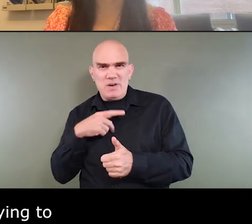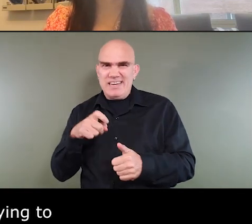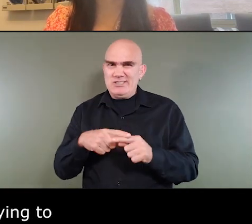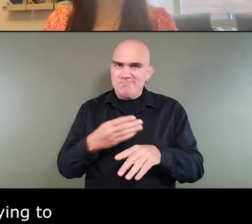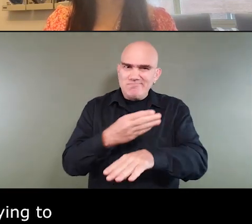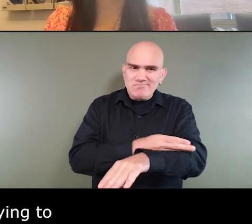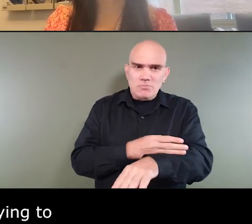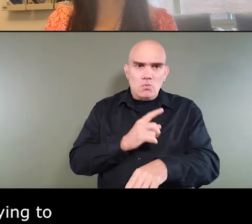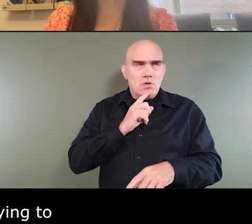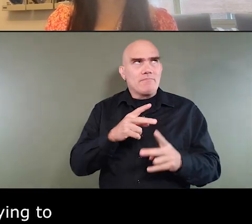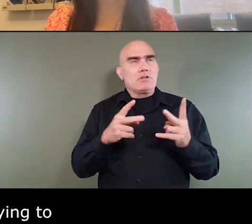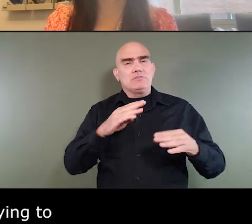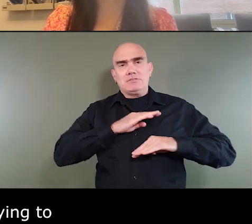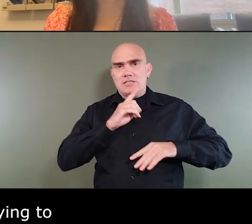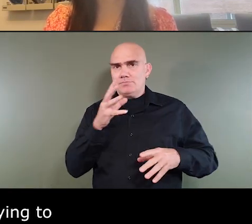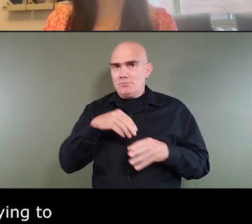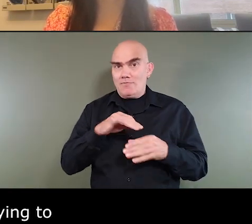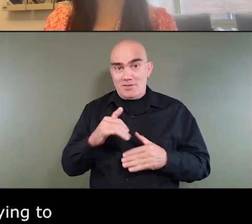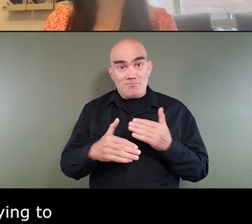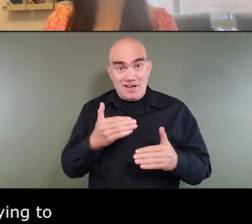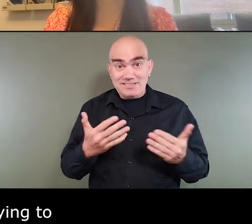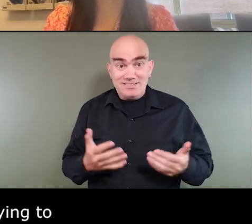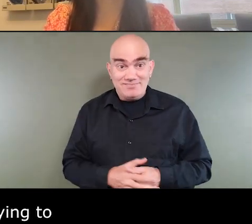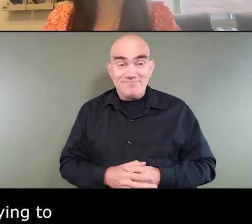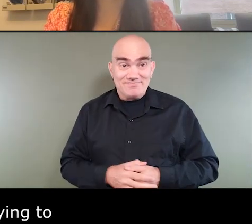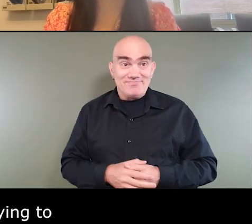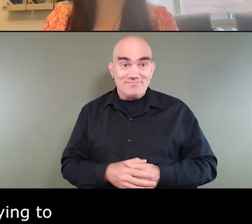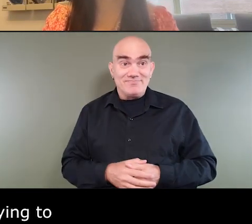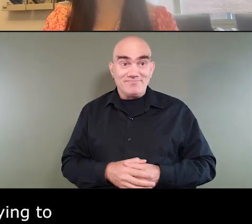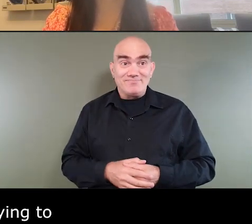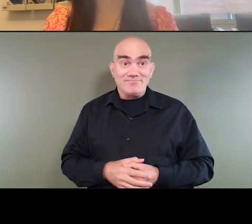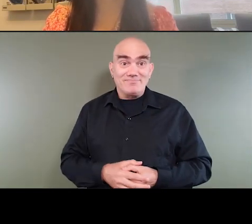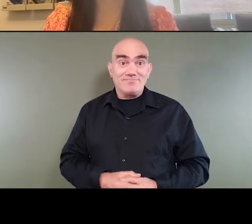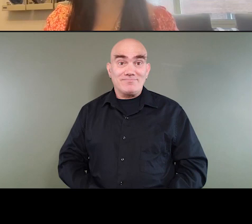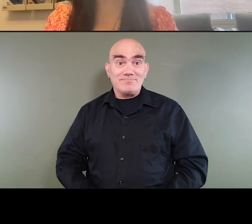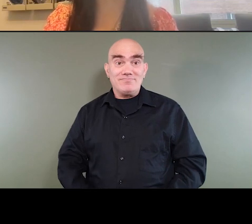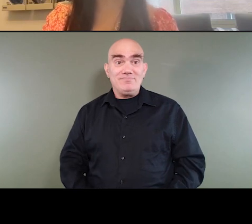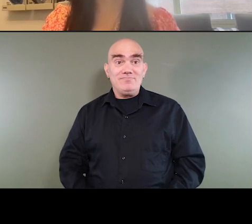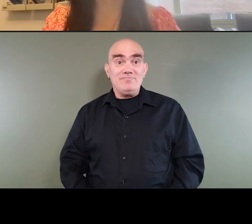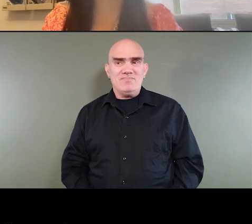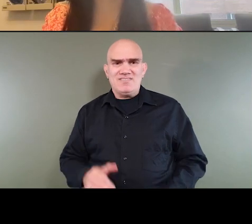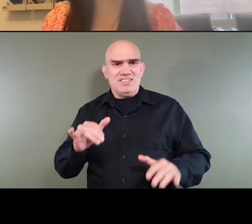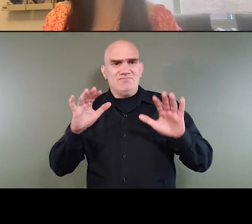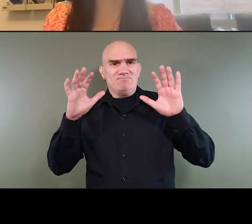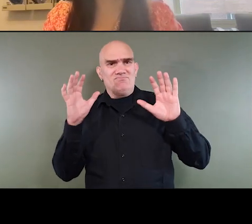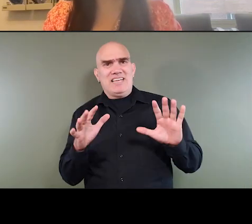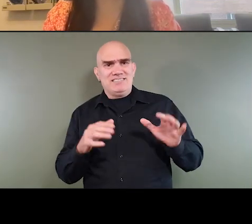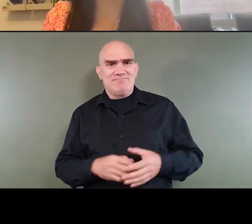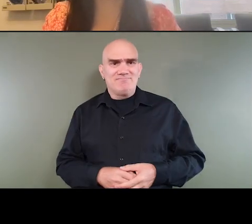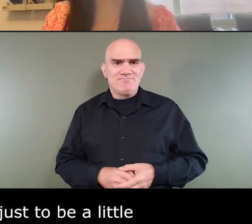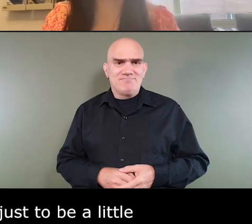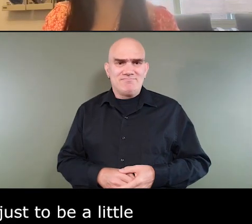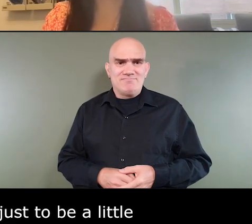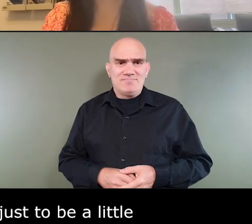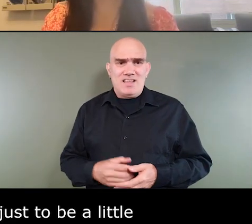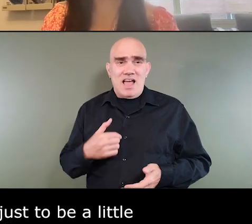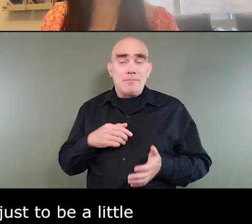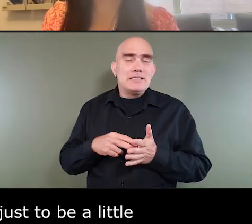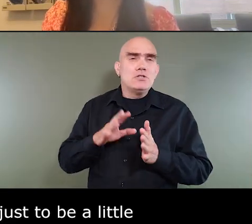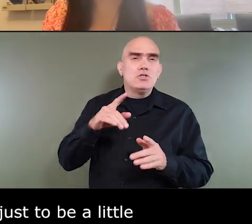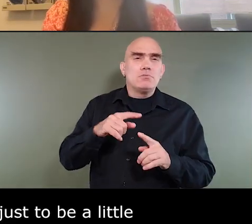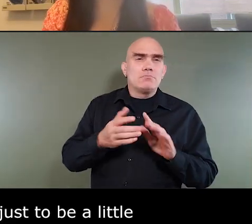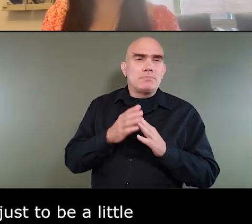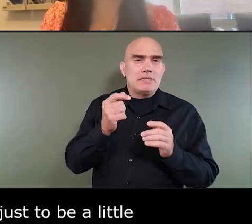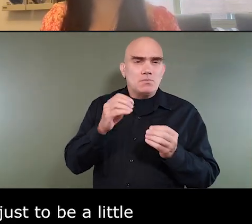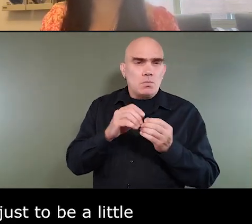more? It's very satisfying to be part of that process. That's great. Abby, just to be a little